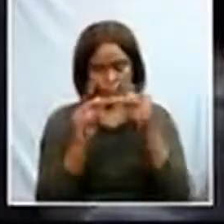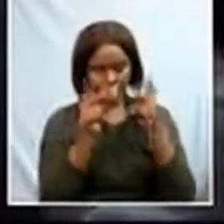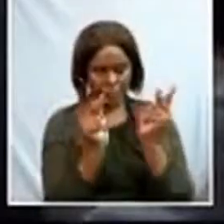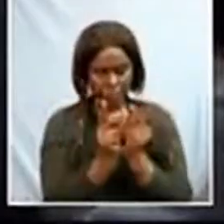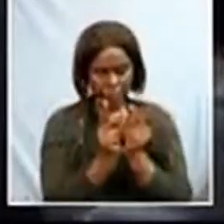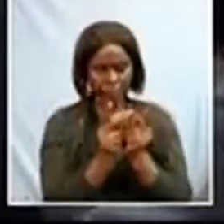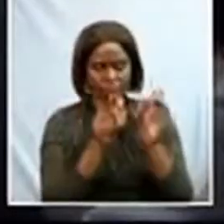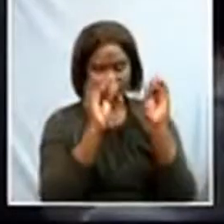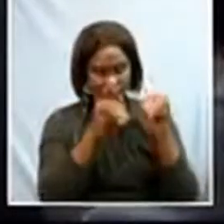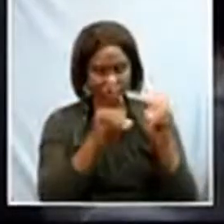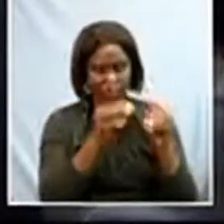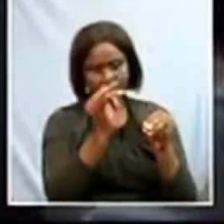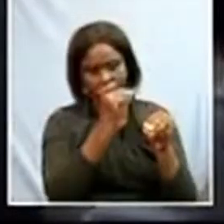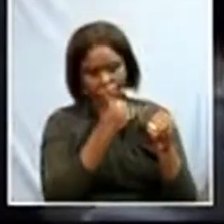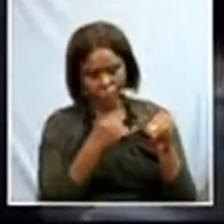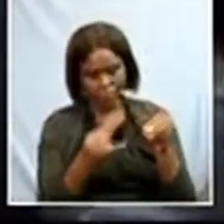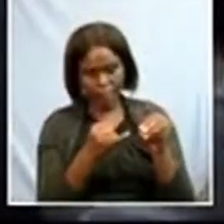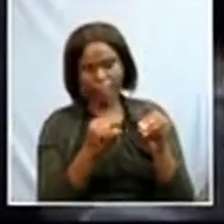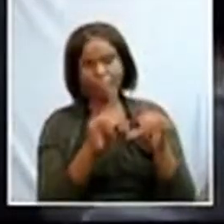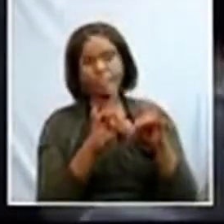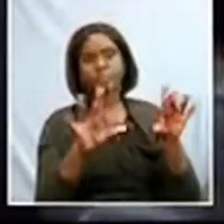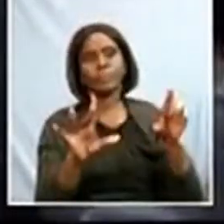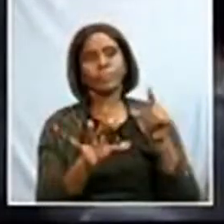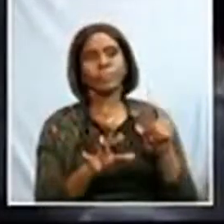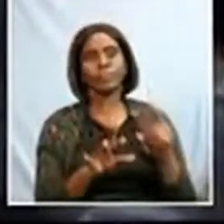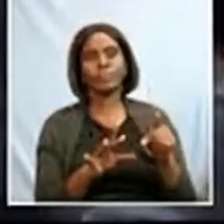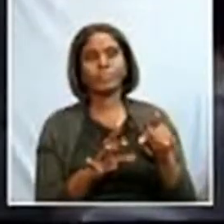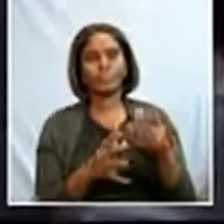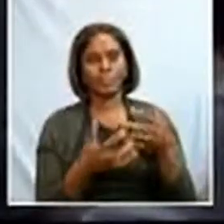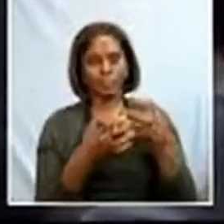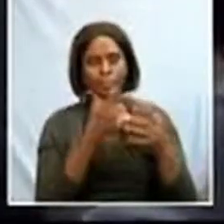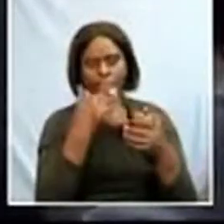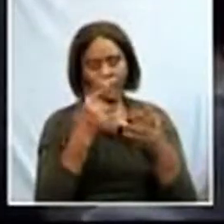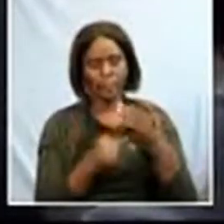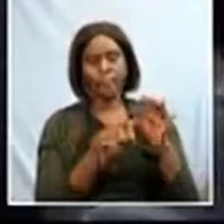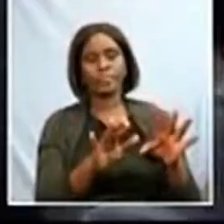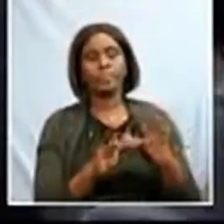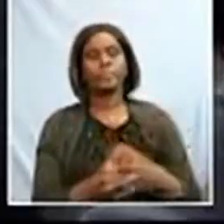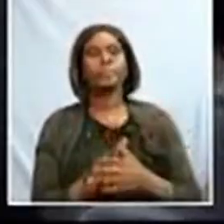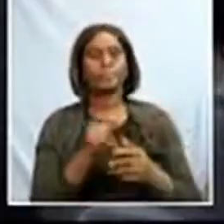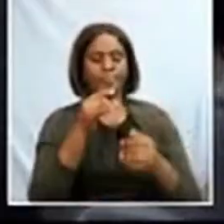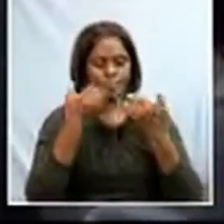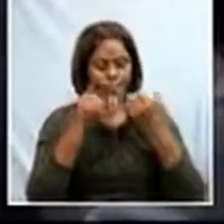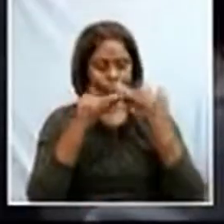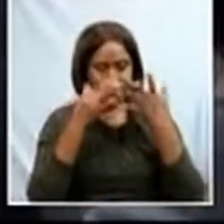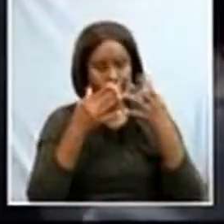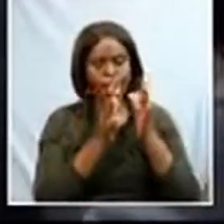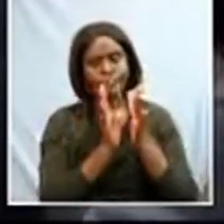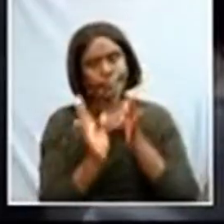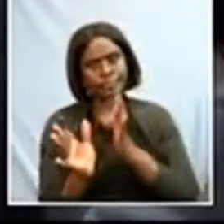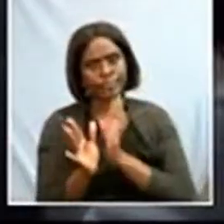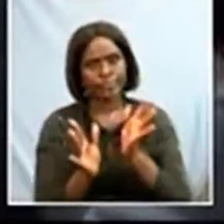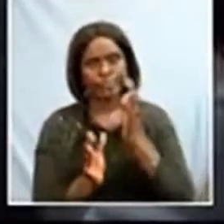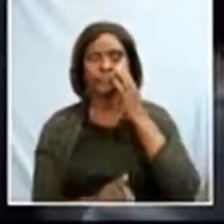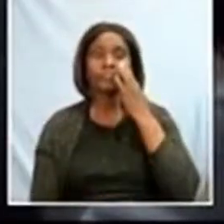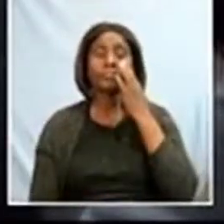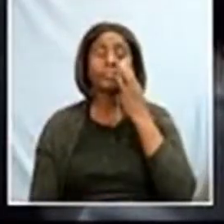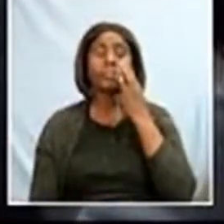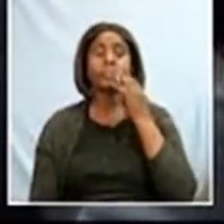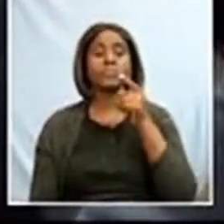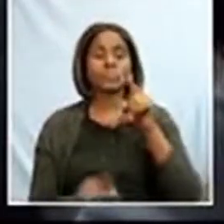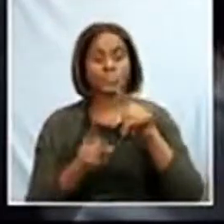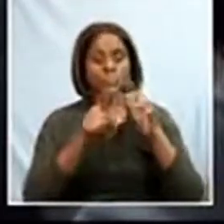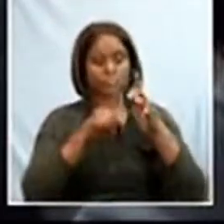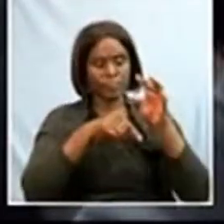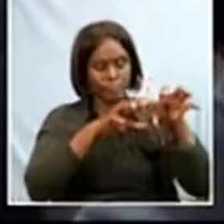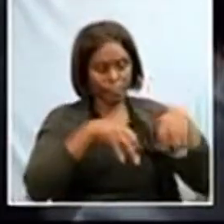he wants to set the drawing on the ground, the engineers must be present to confirm the dimensions. And he starts